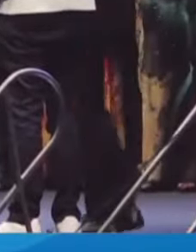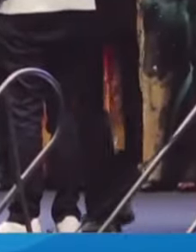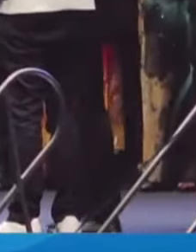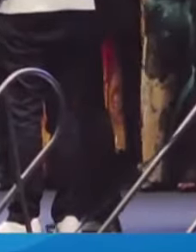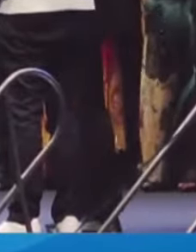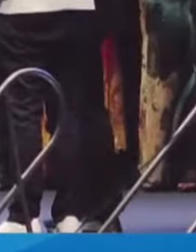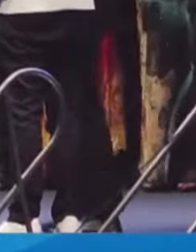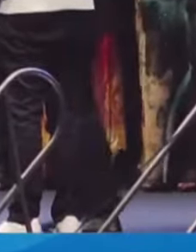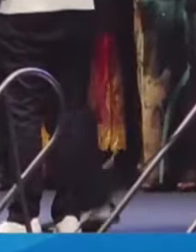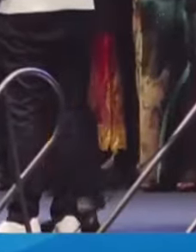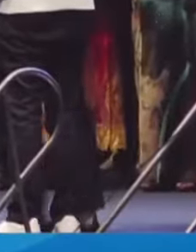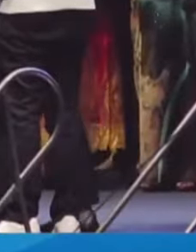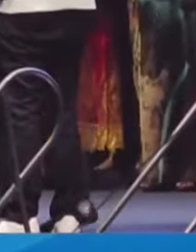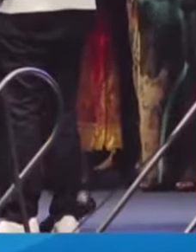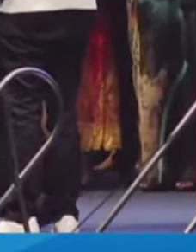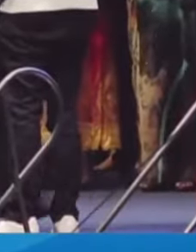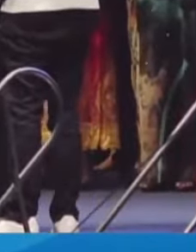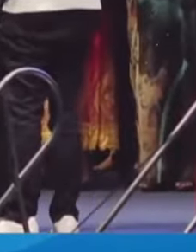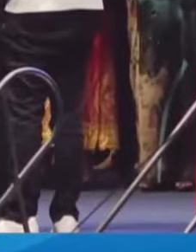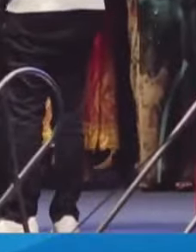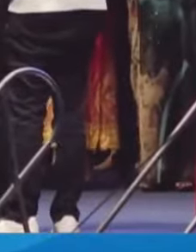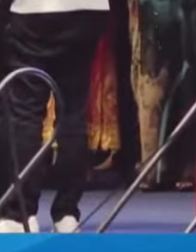Lord anoint